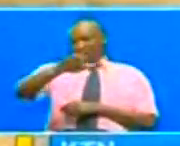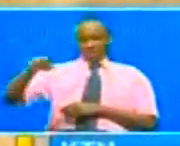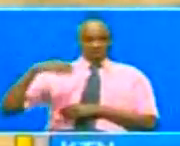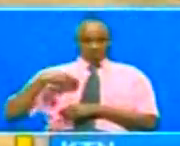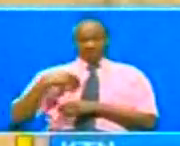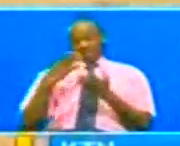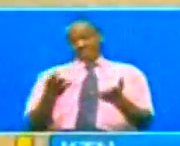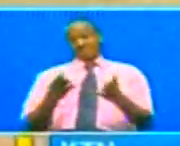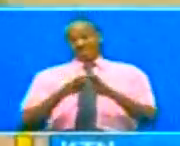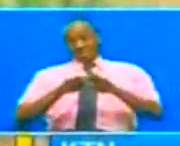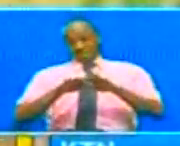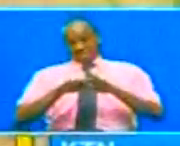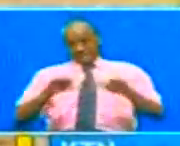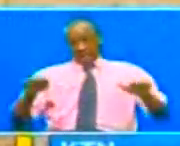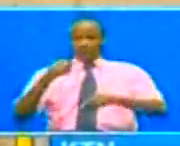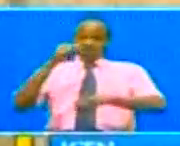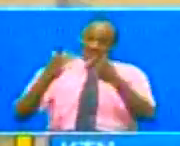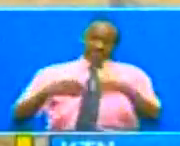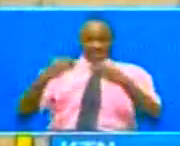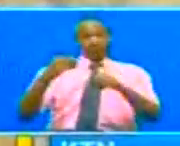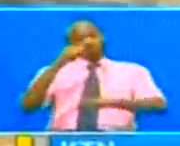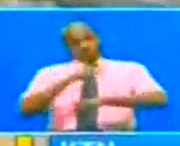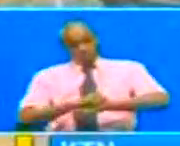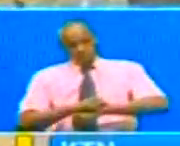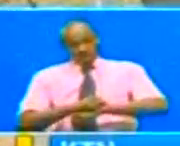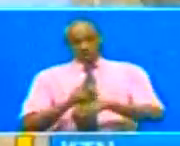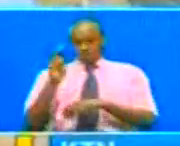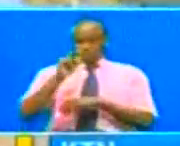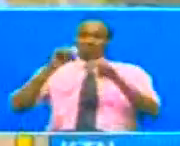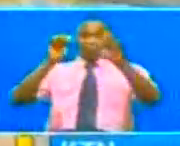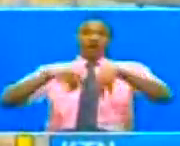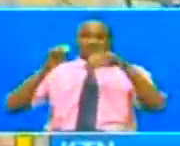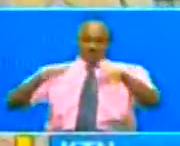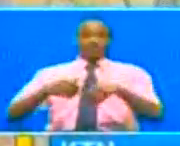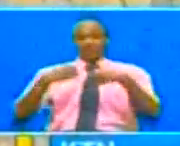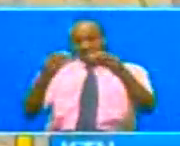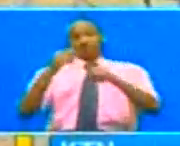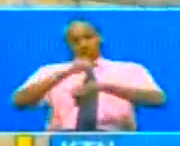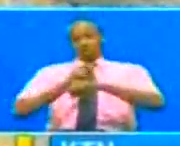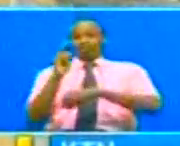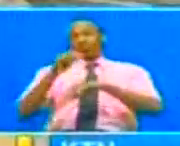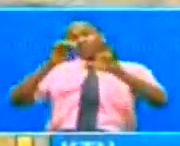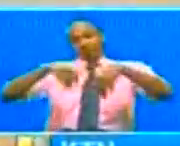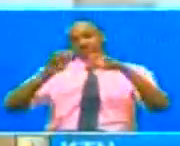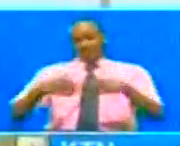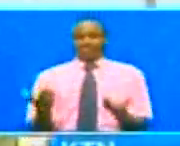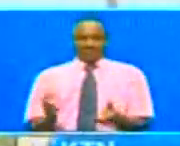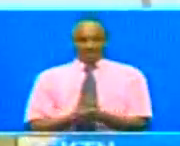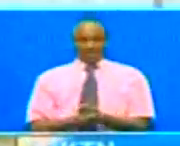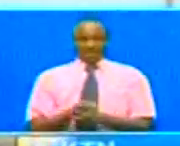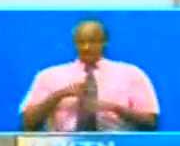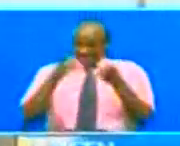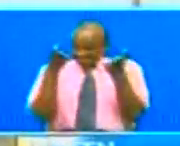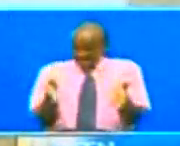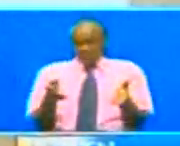be given to the school or the sisters to use as their fund when they stay here. But right now